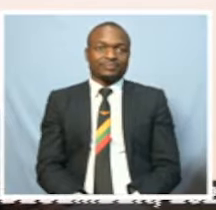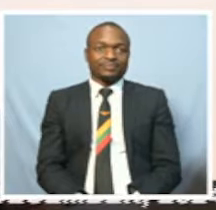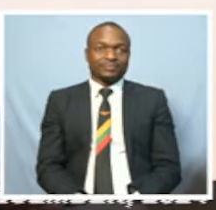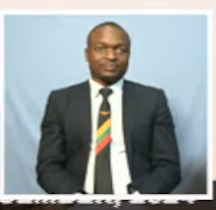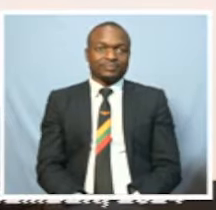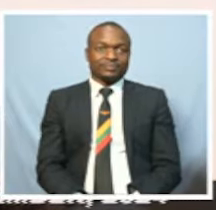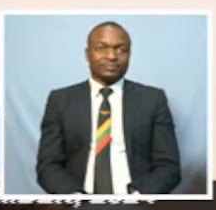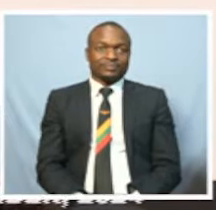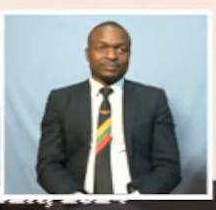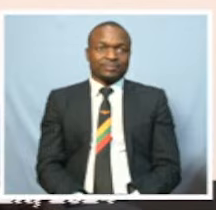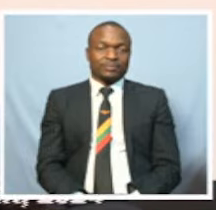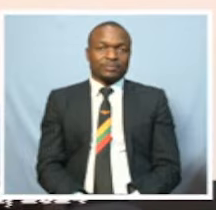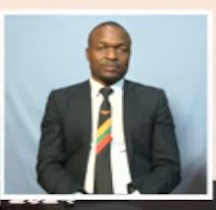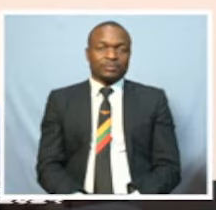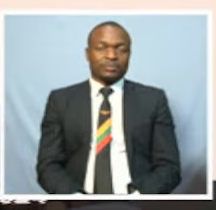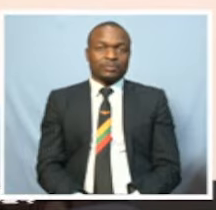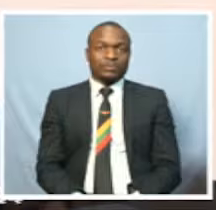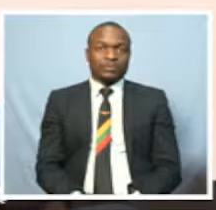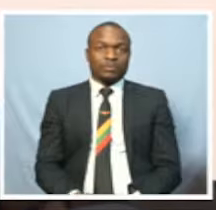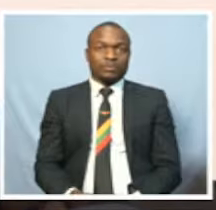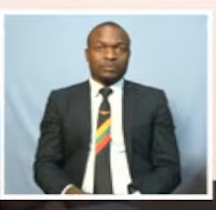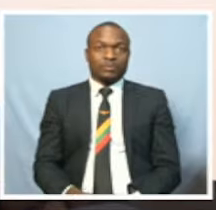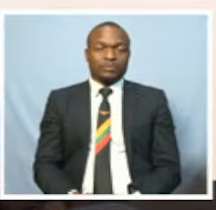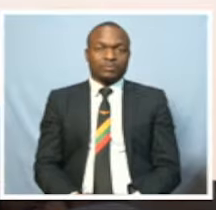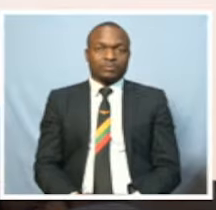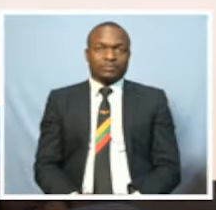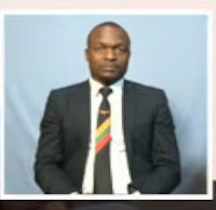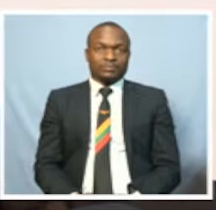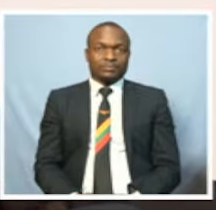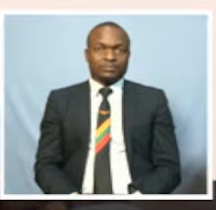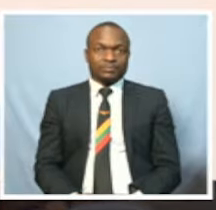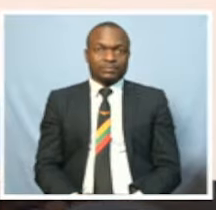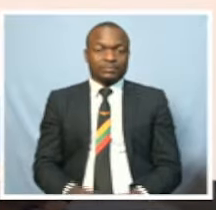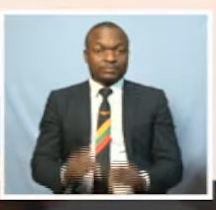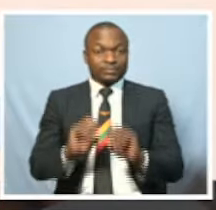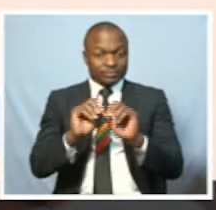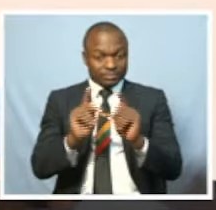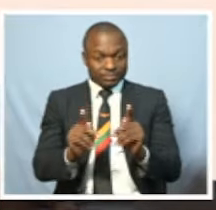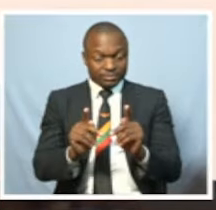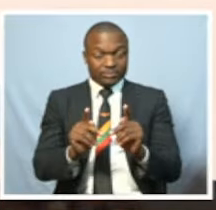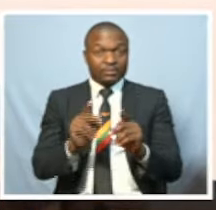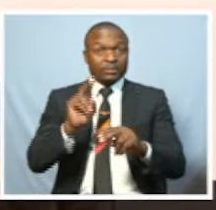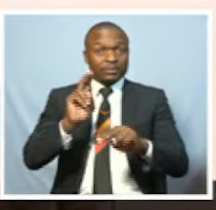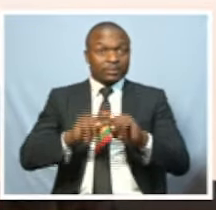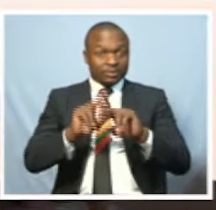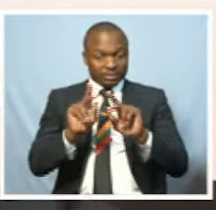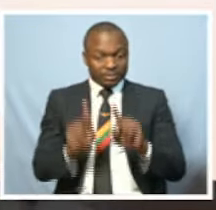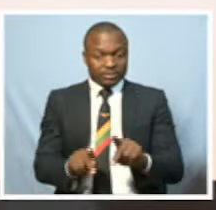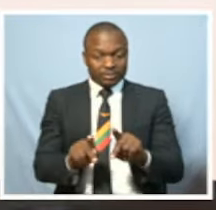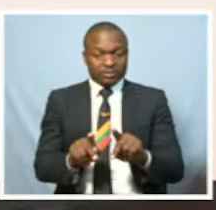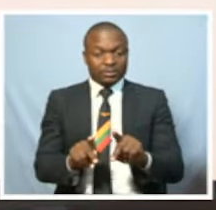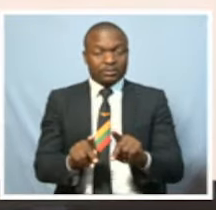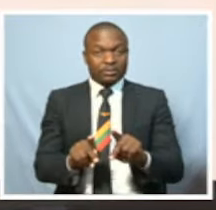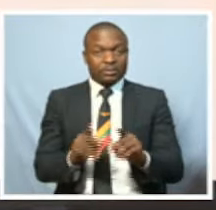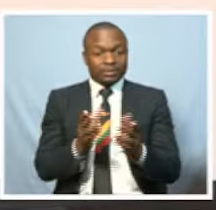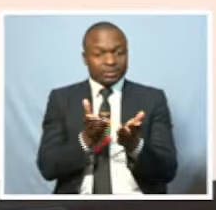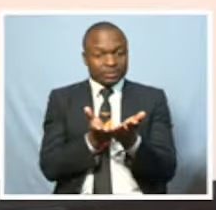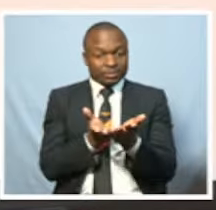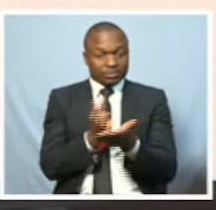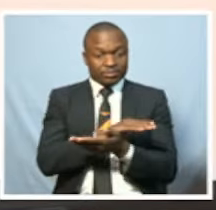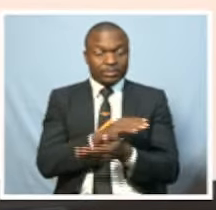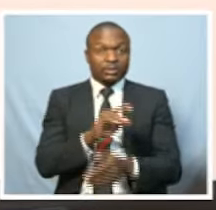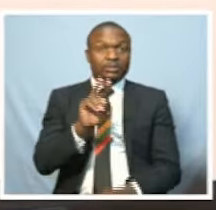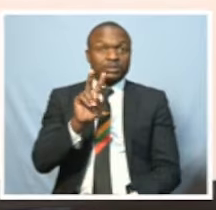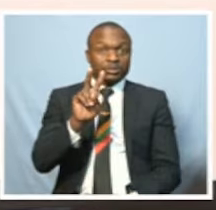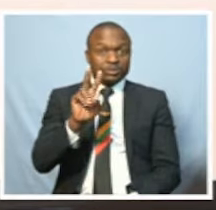Within the 98 desks. Okay. Then, Chair, I'll take you to the page